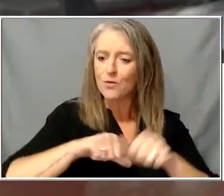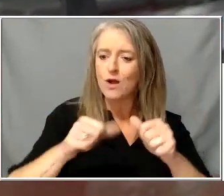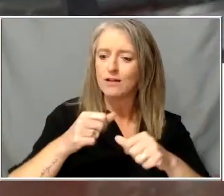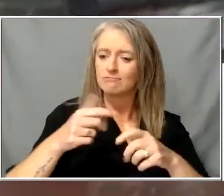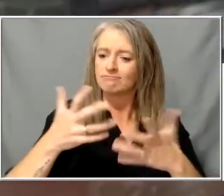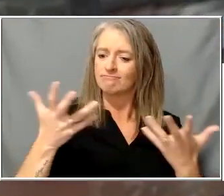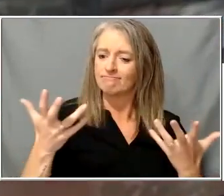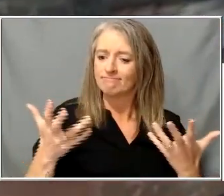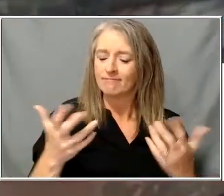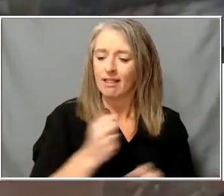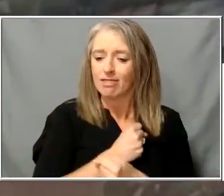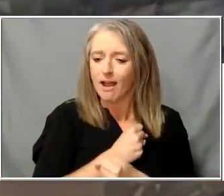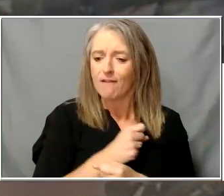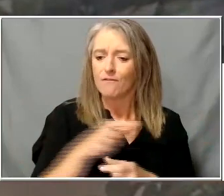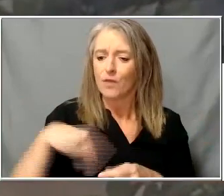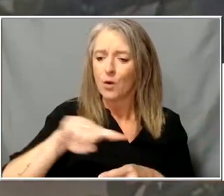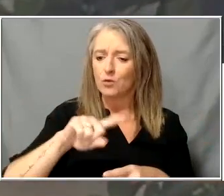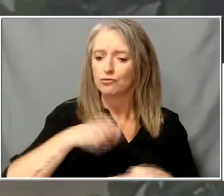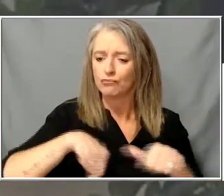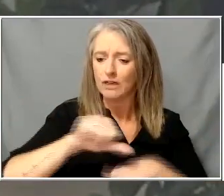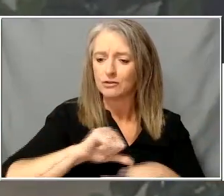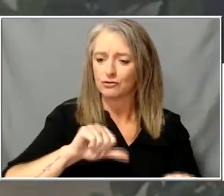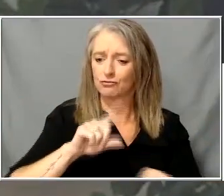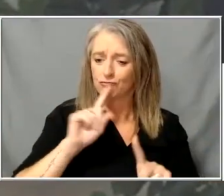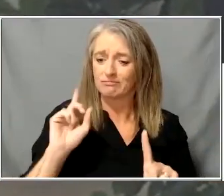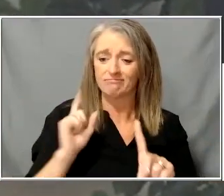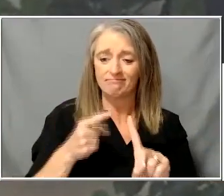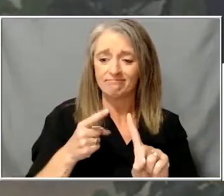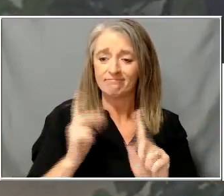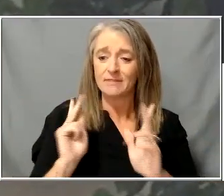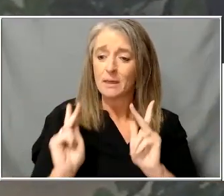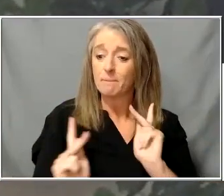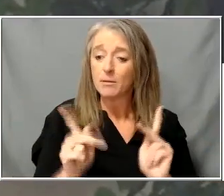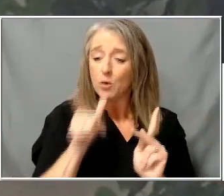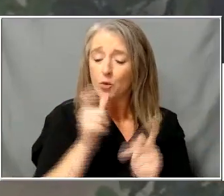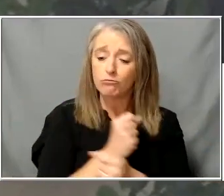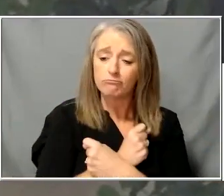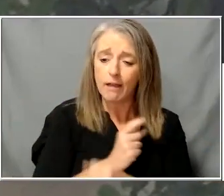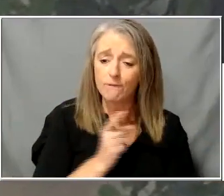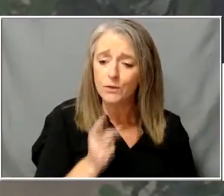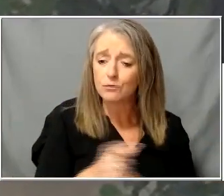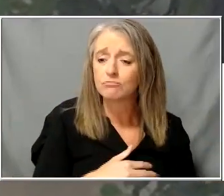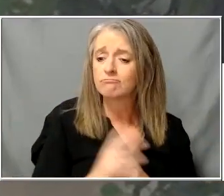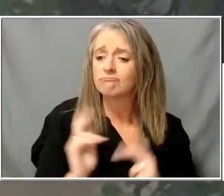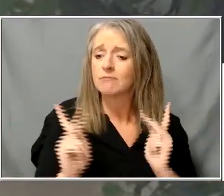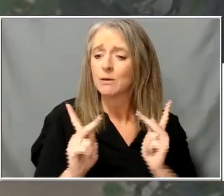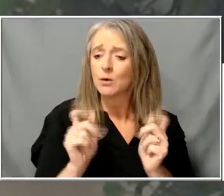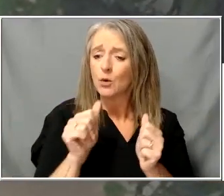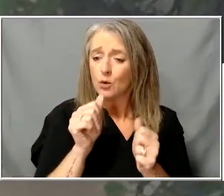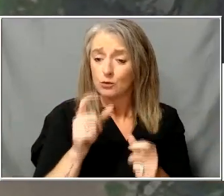you, because that's what it comes down to. The people who love you and the people you love.